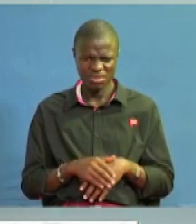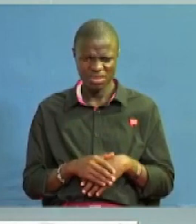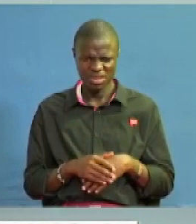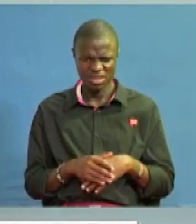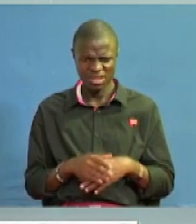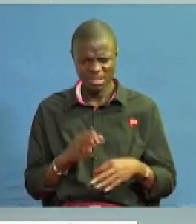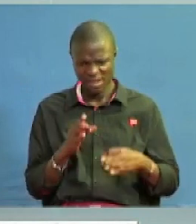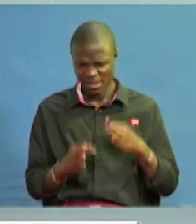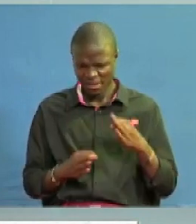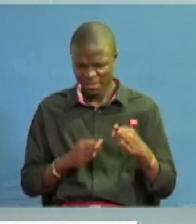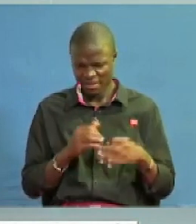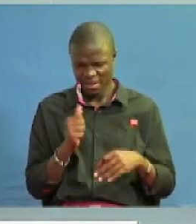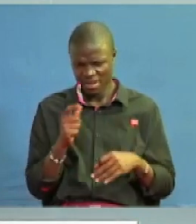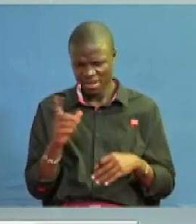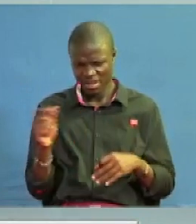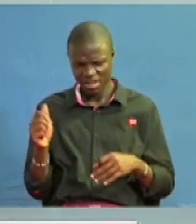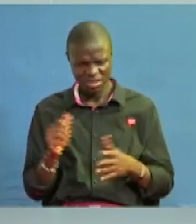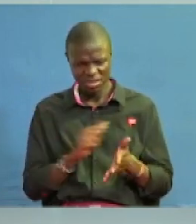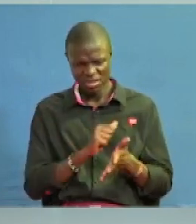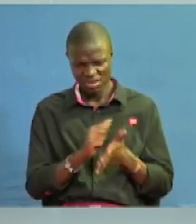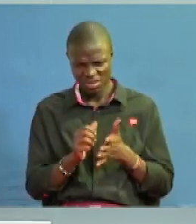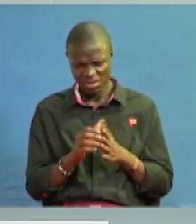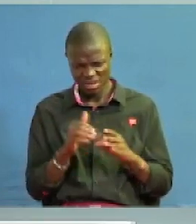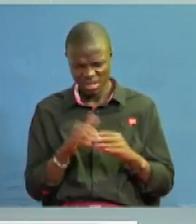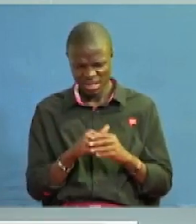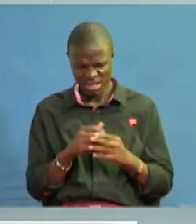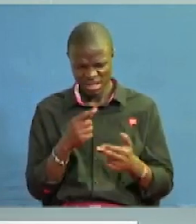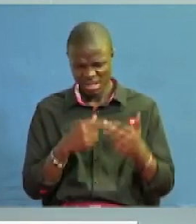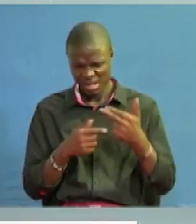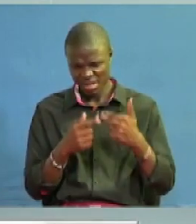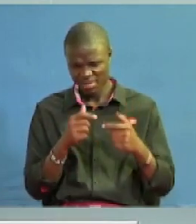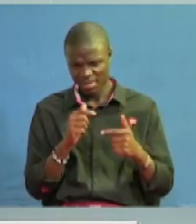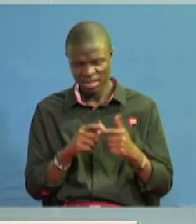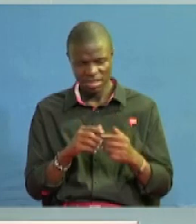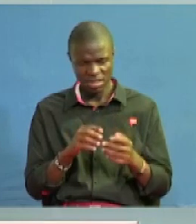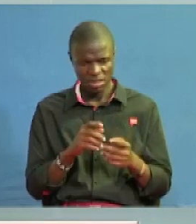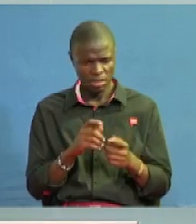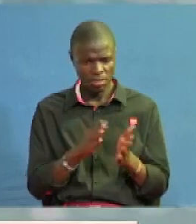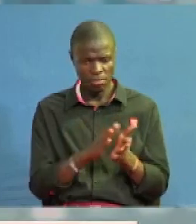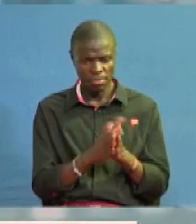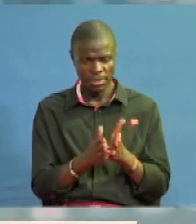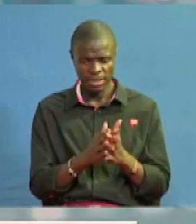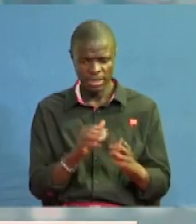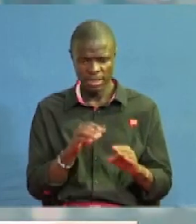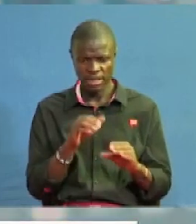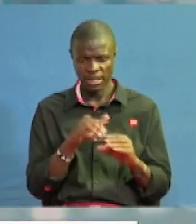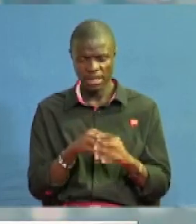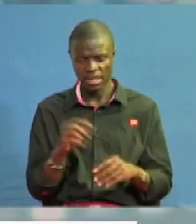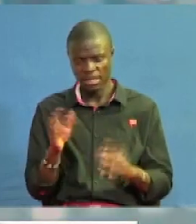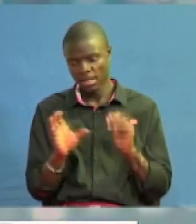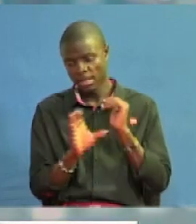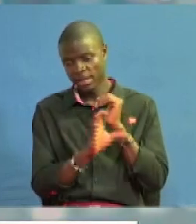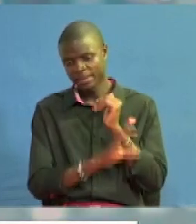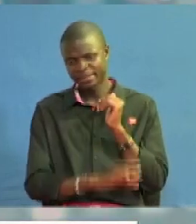NSE, and if at all it's a better option when it comes to trading and stocks in the country. Great. Now, NSE